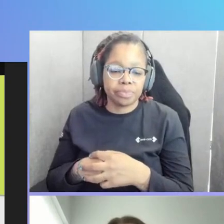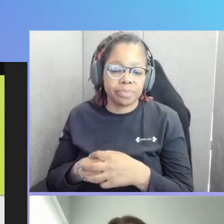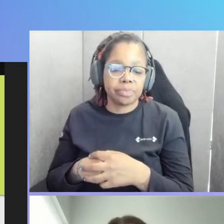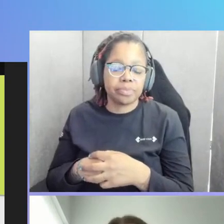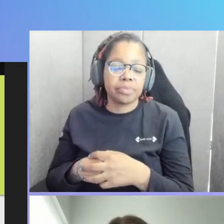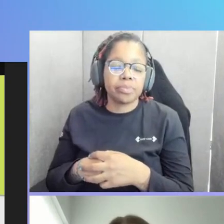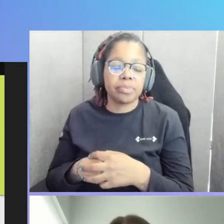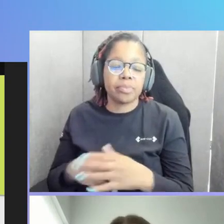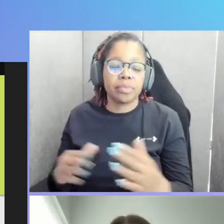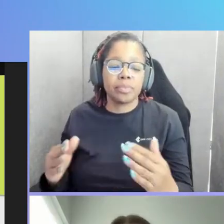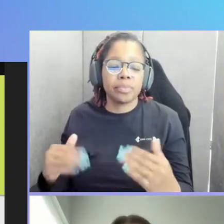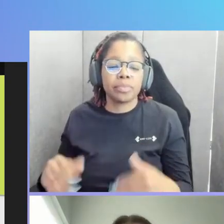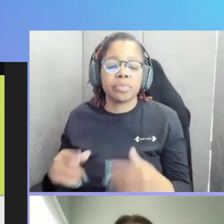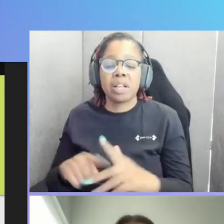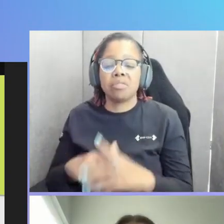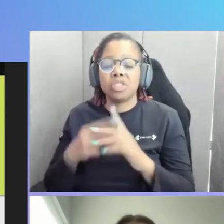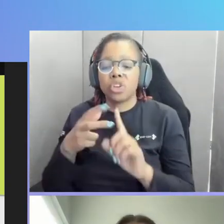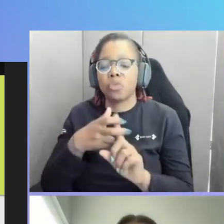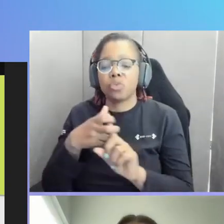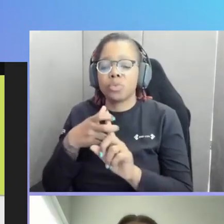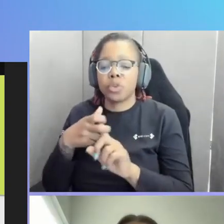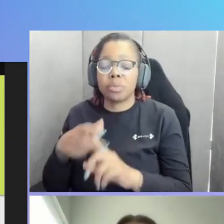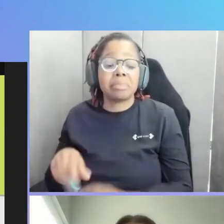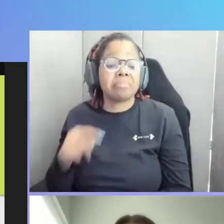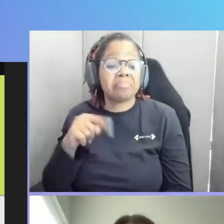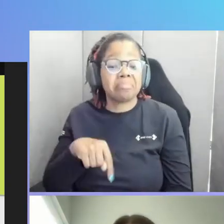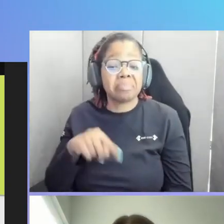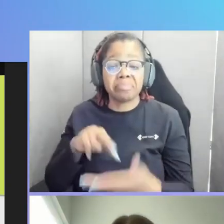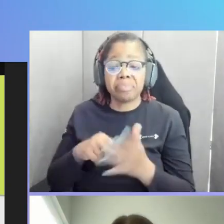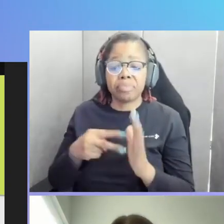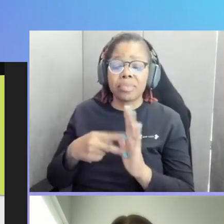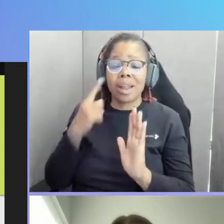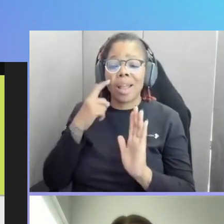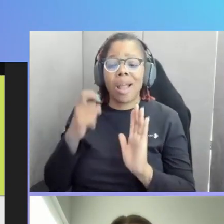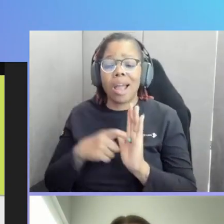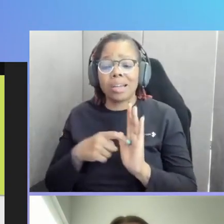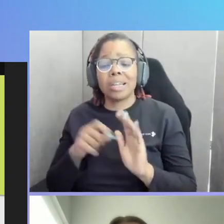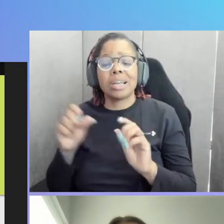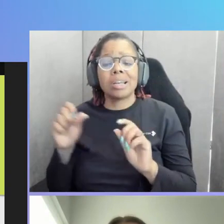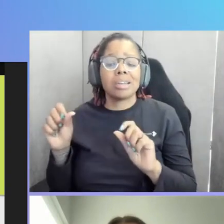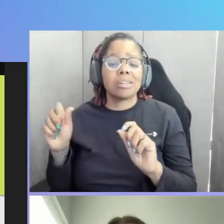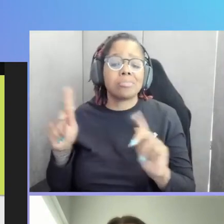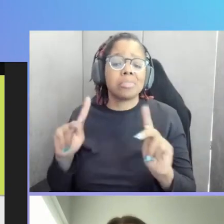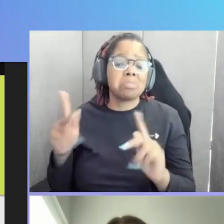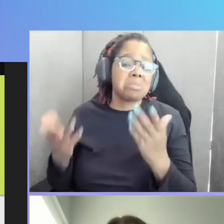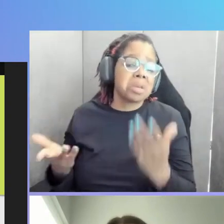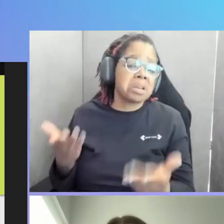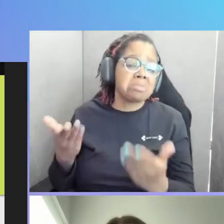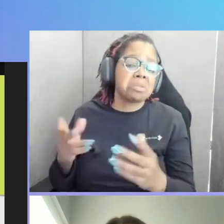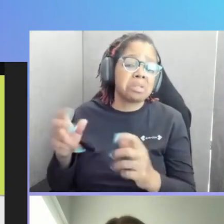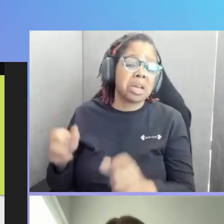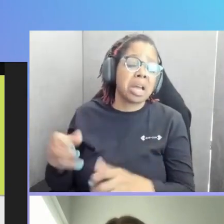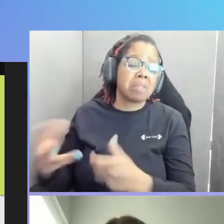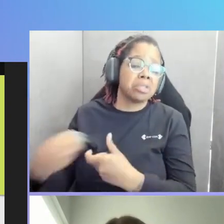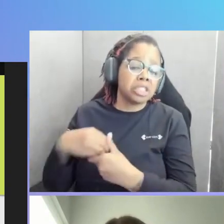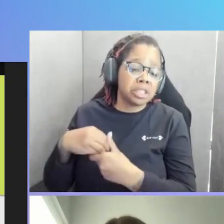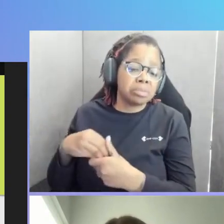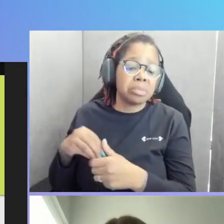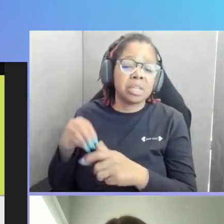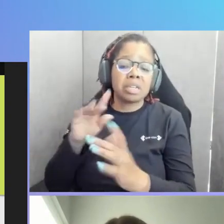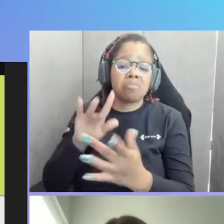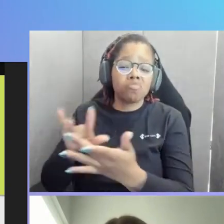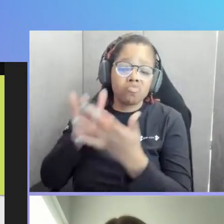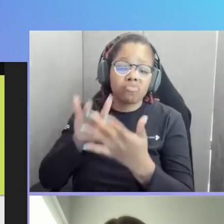So we'll first start with recruitment. So this means identifying prospective participants, conducting outreach, screening